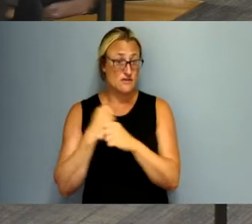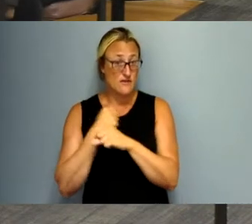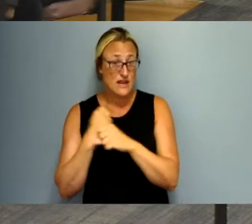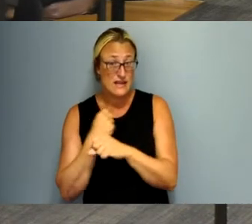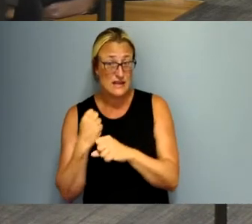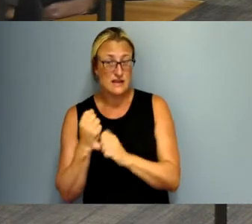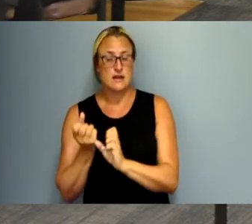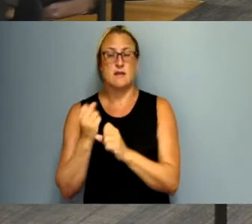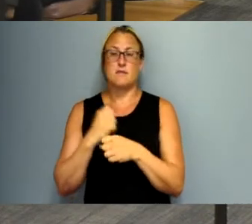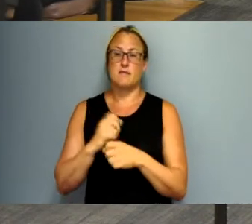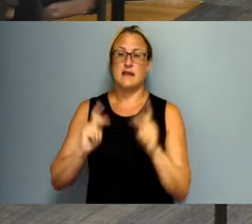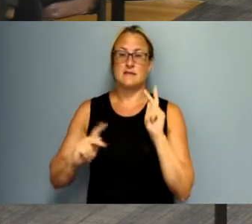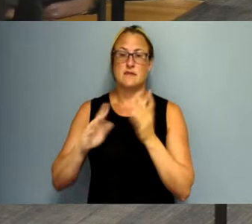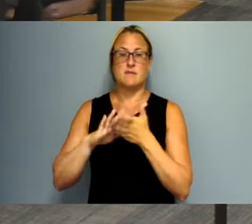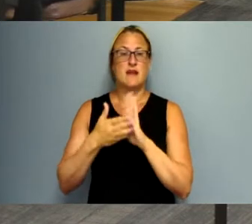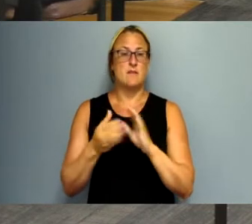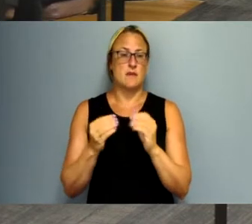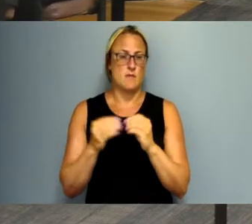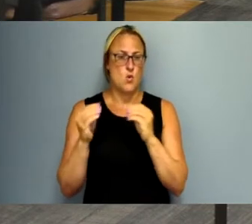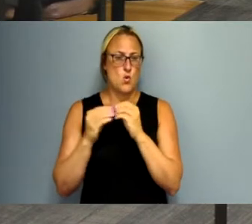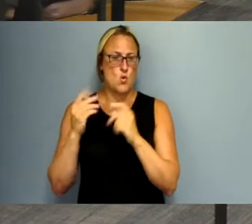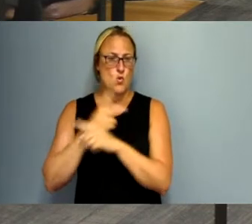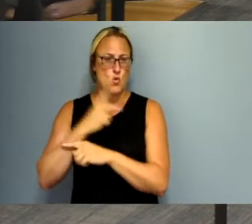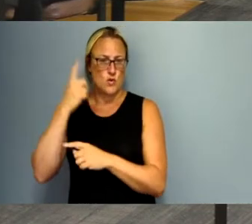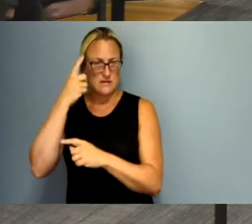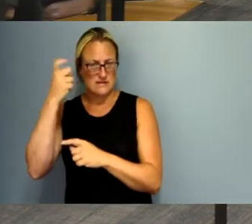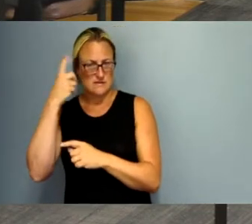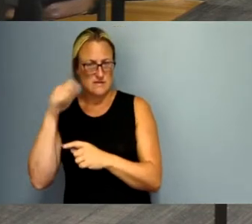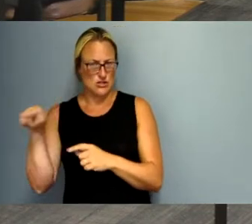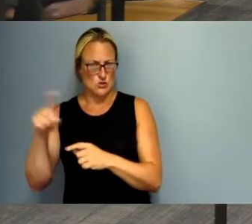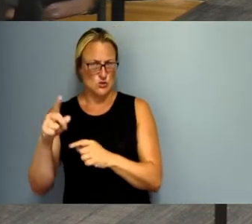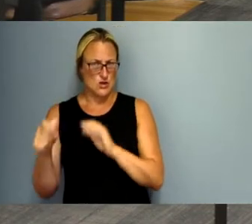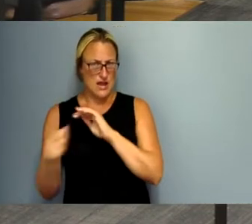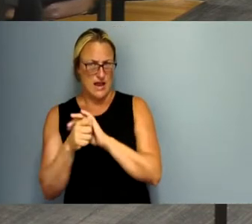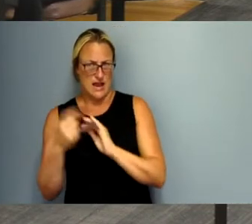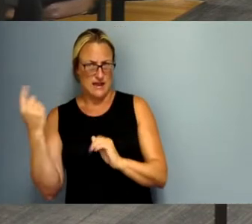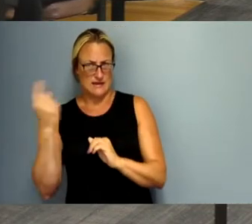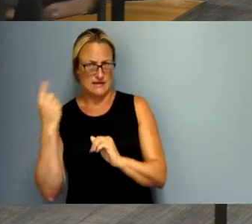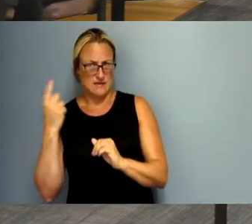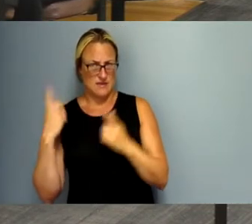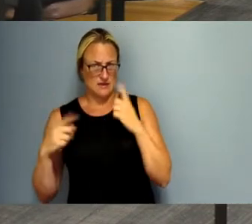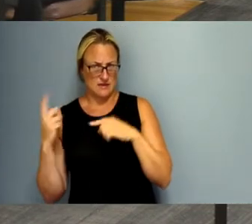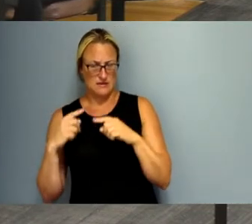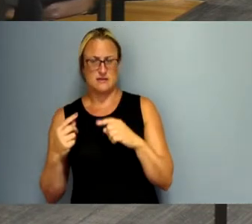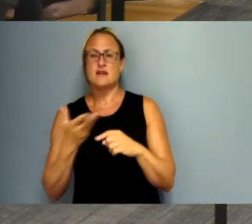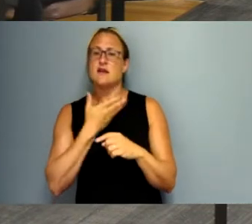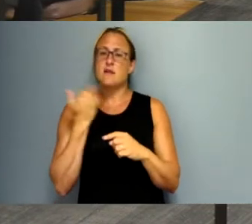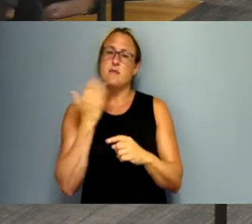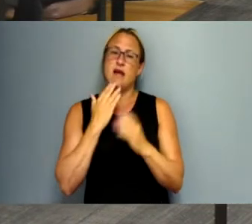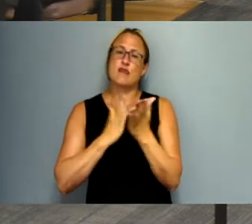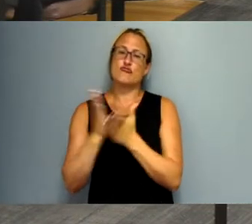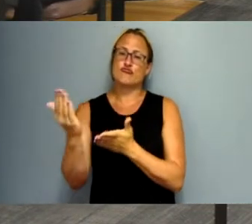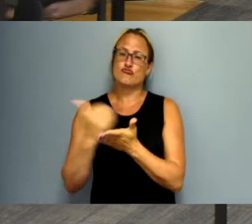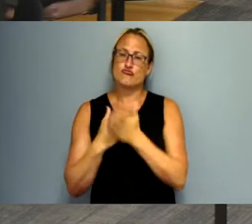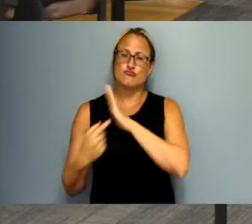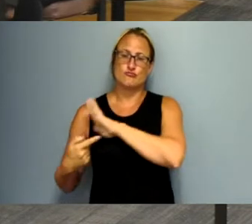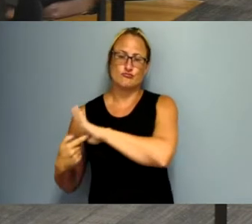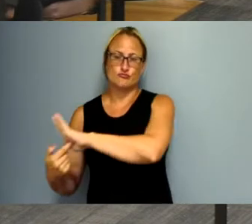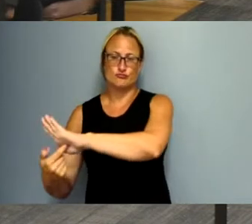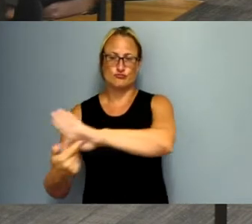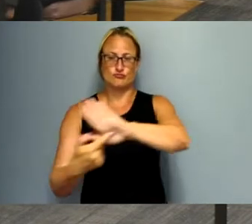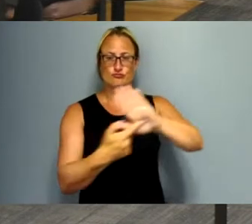people more and more suspicious that you have things to hide, and then they start all the conspiracy theories. So please do your duty